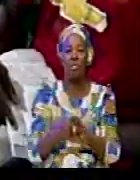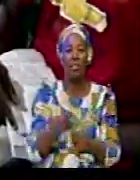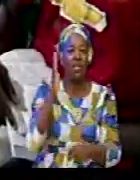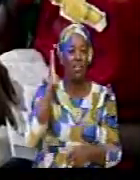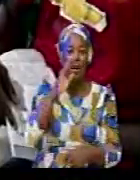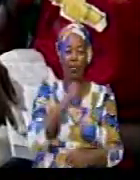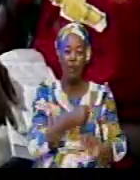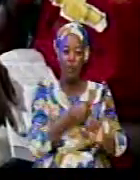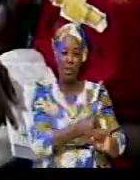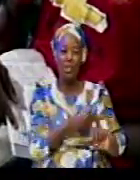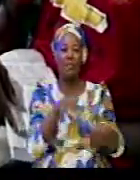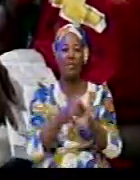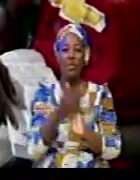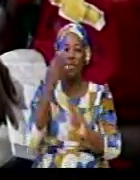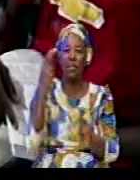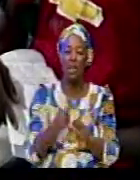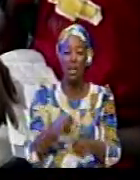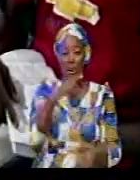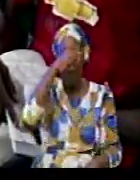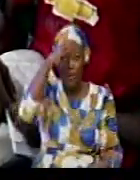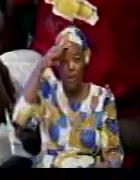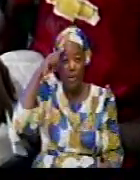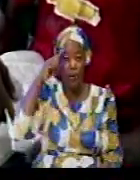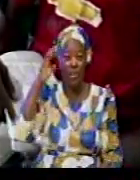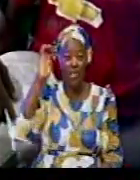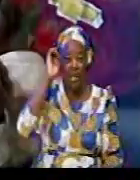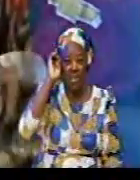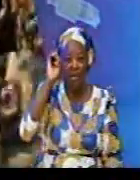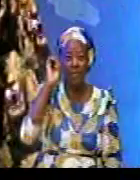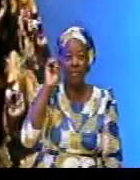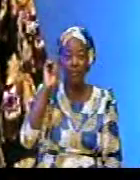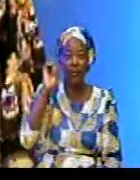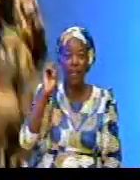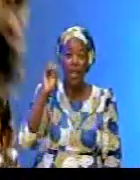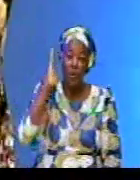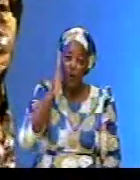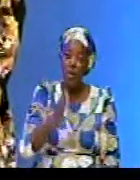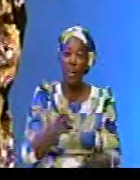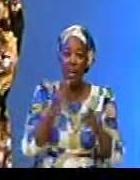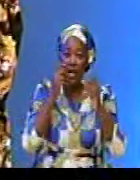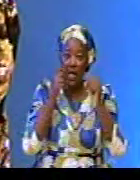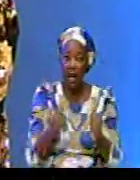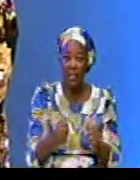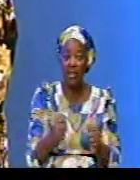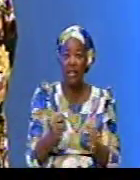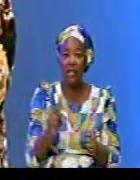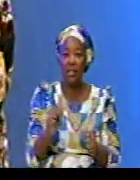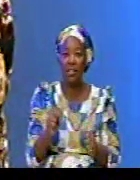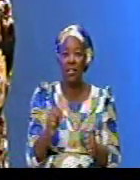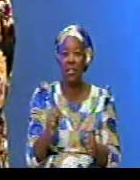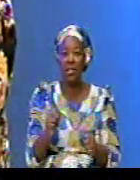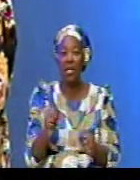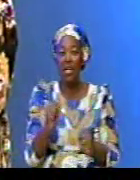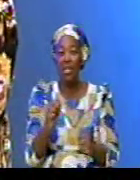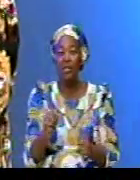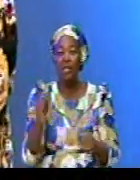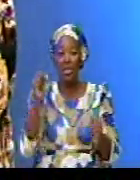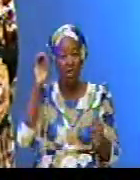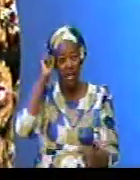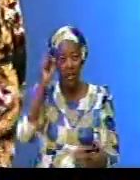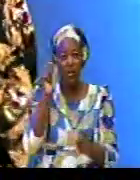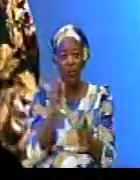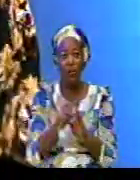delivered, shall be protected, shall be preserved, because he